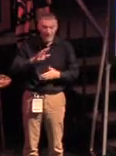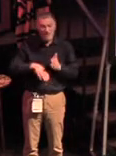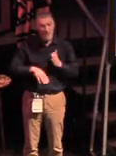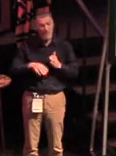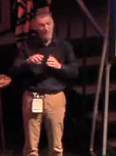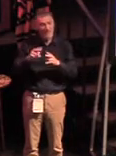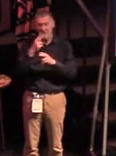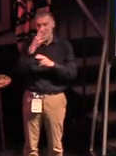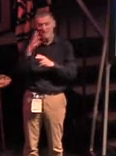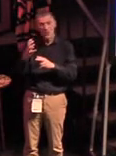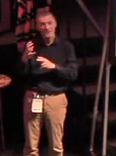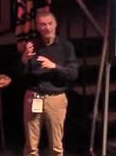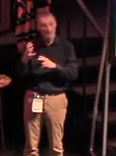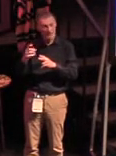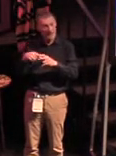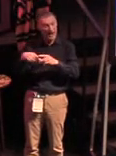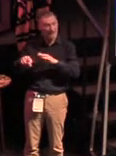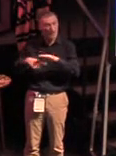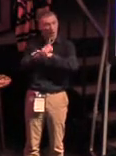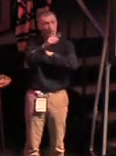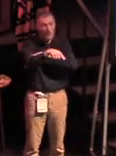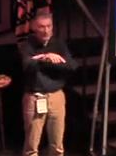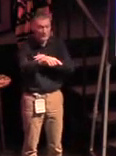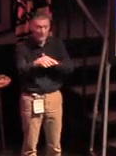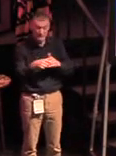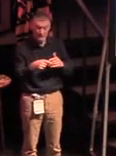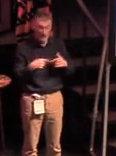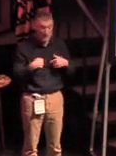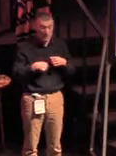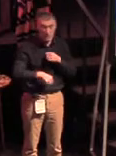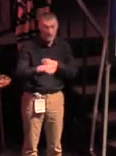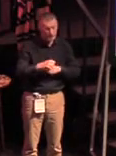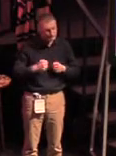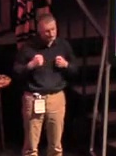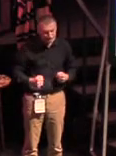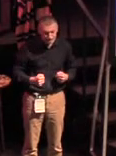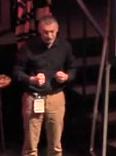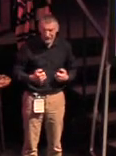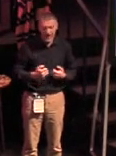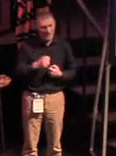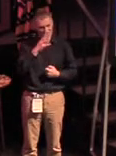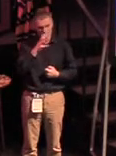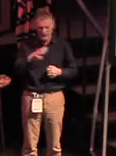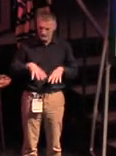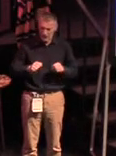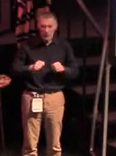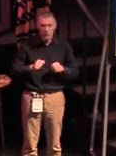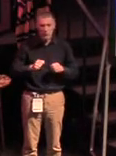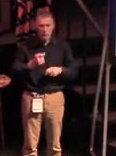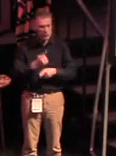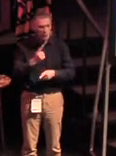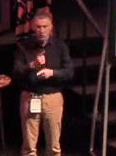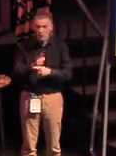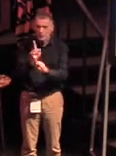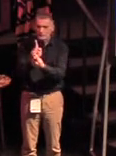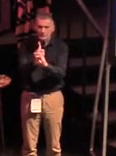being a young carer and having to negotiate and speak to lots of different types of people and adults and knowing how to adapt myself to different audiences. And